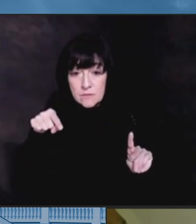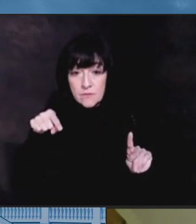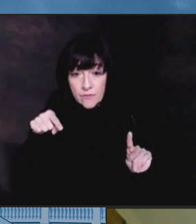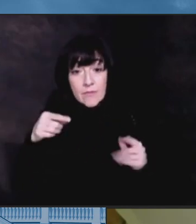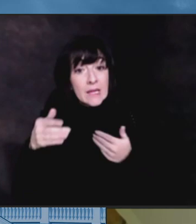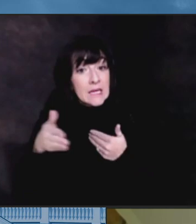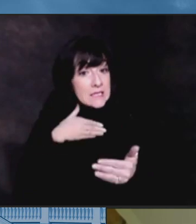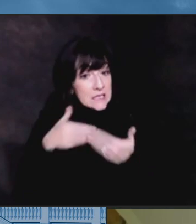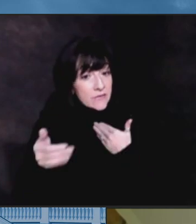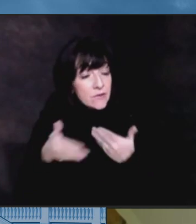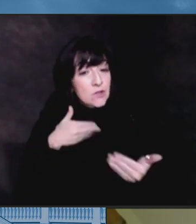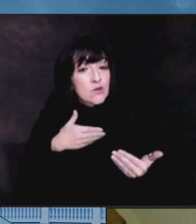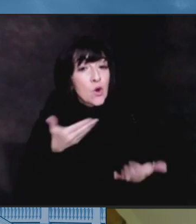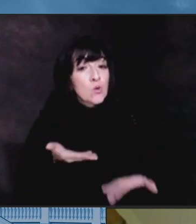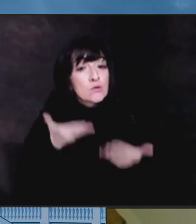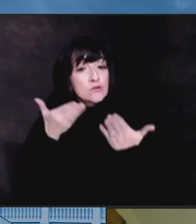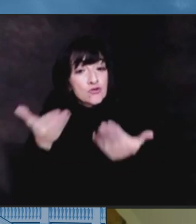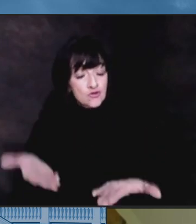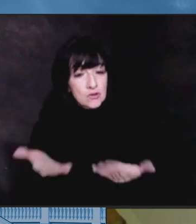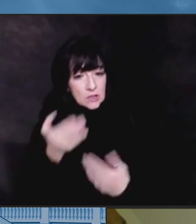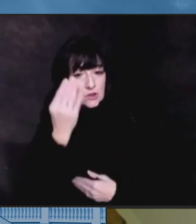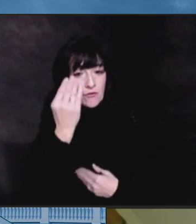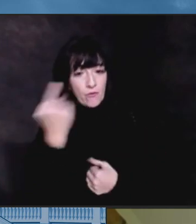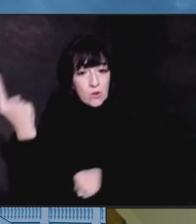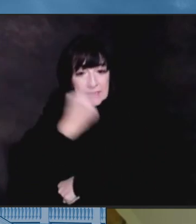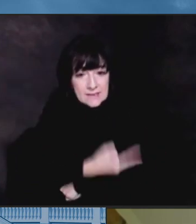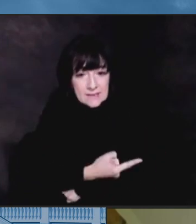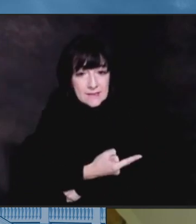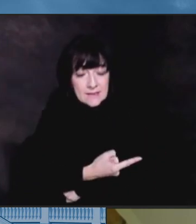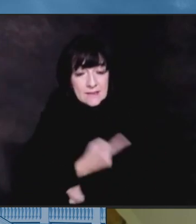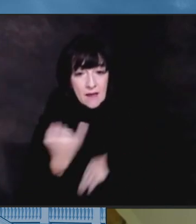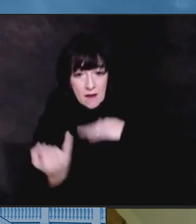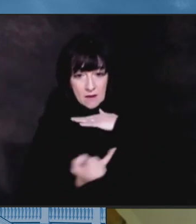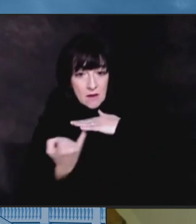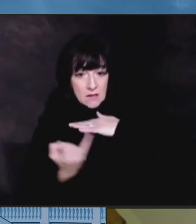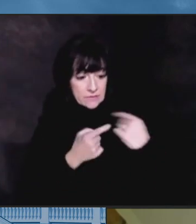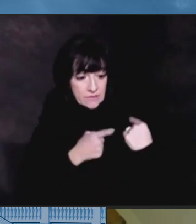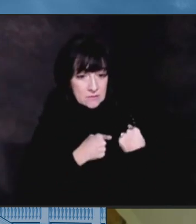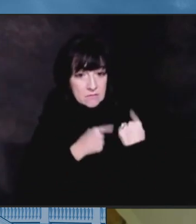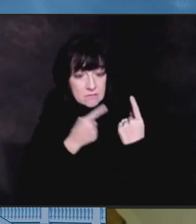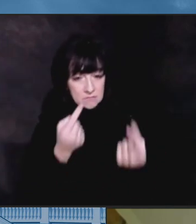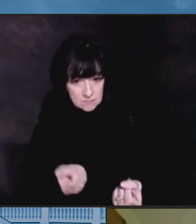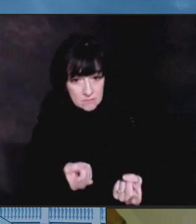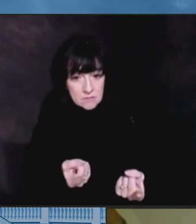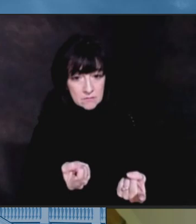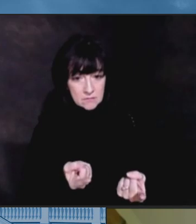14-day quarantine for some time because that was the